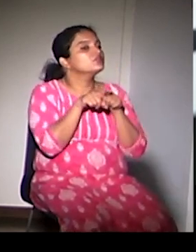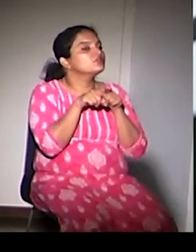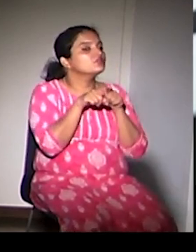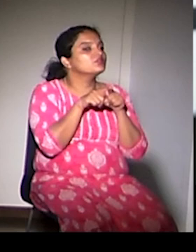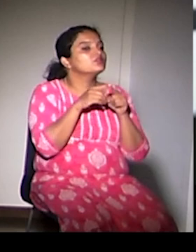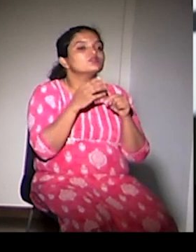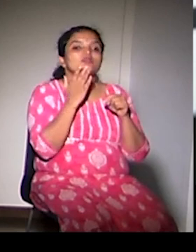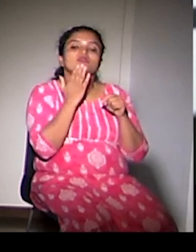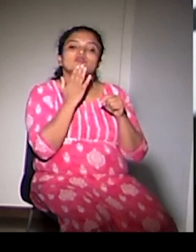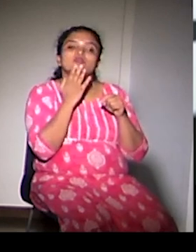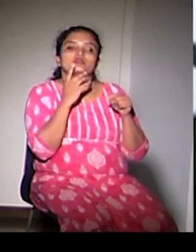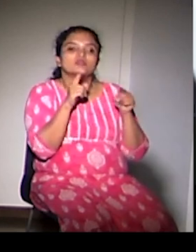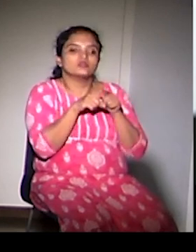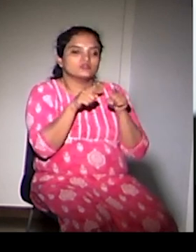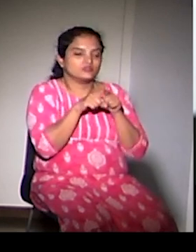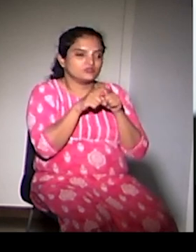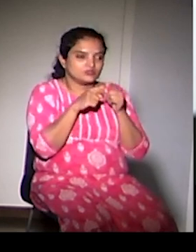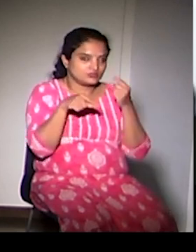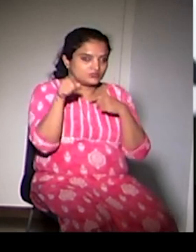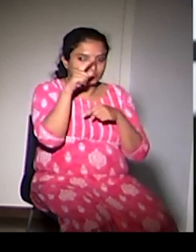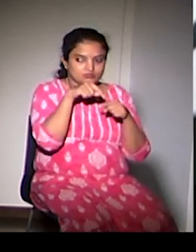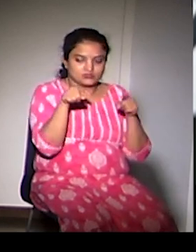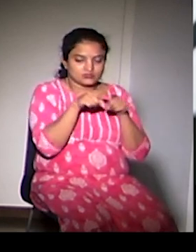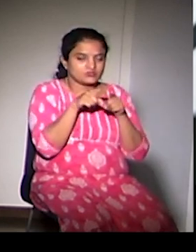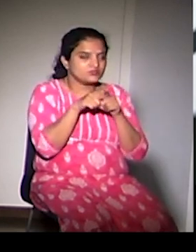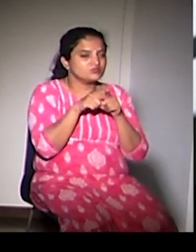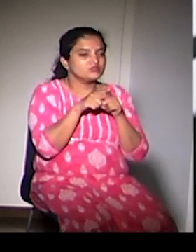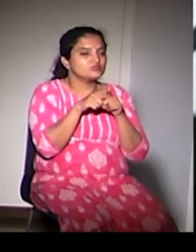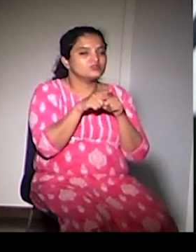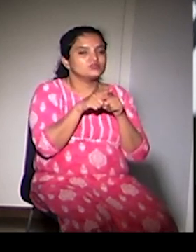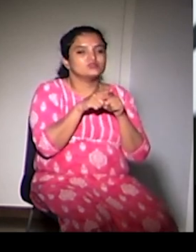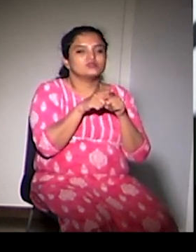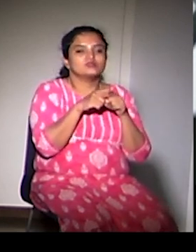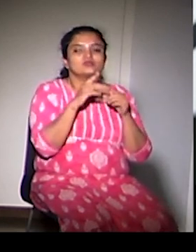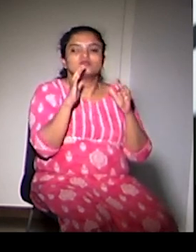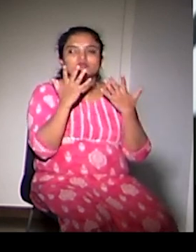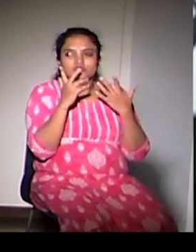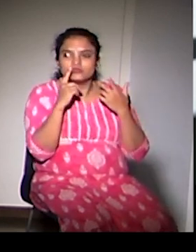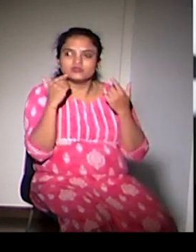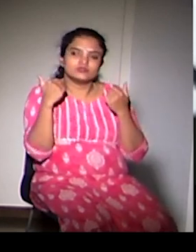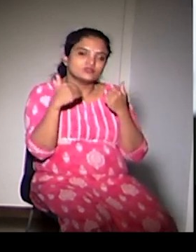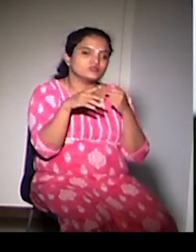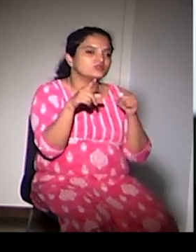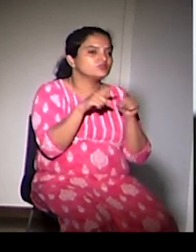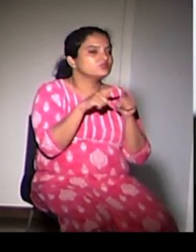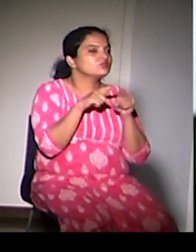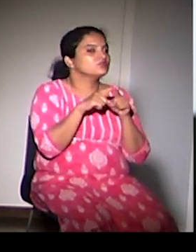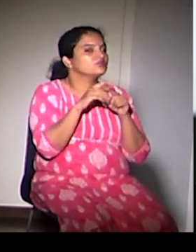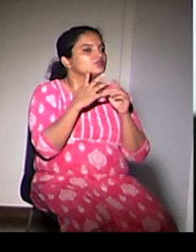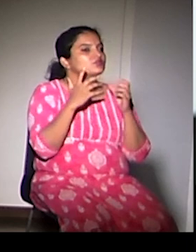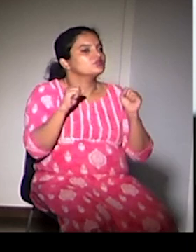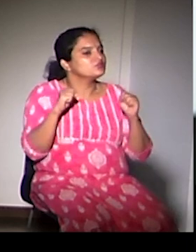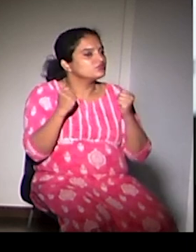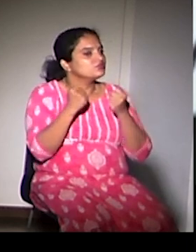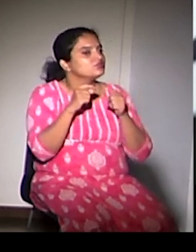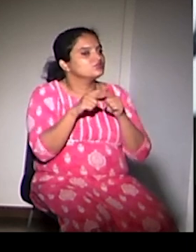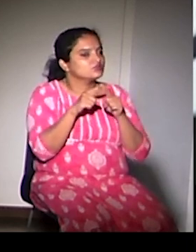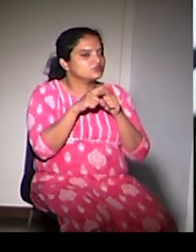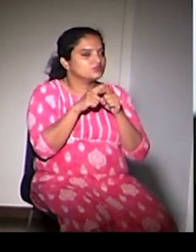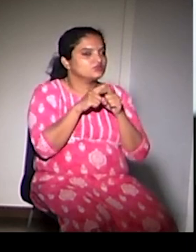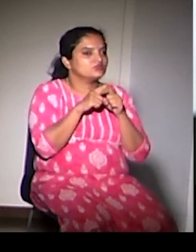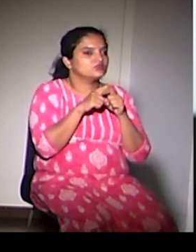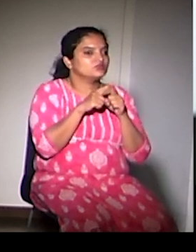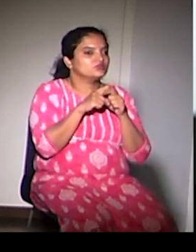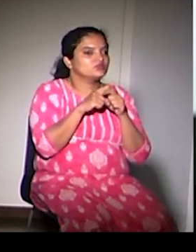have blended a little bit, but it gives overall a little more, slightly more spontaneous, maybe